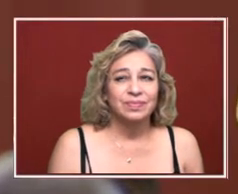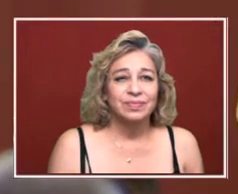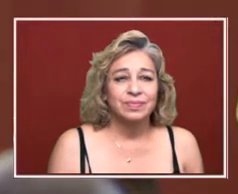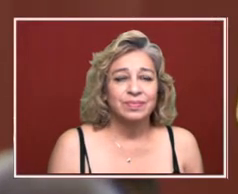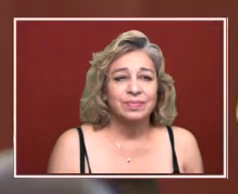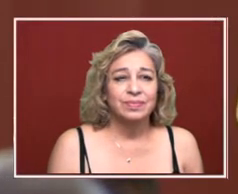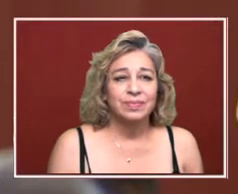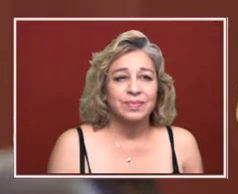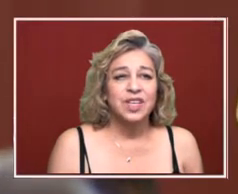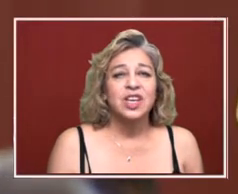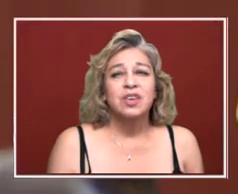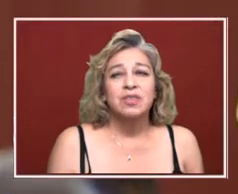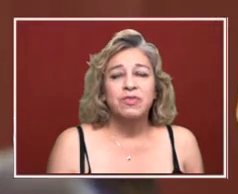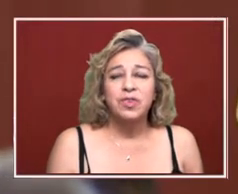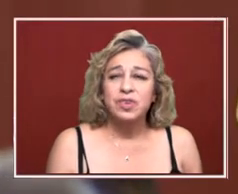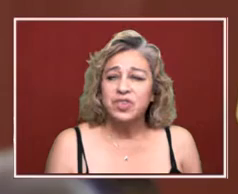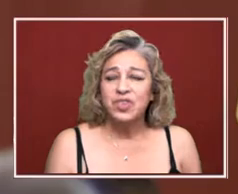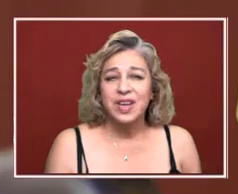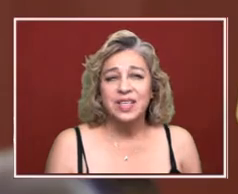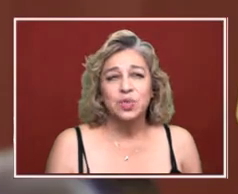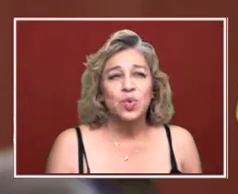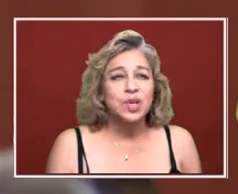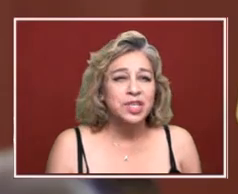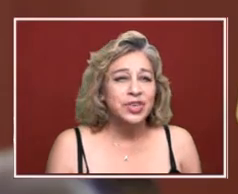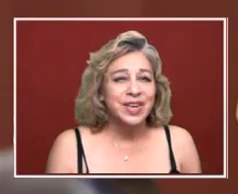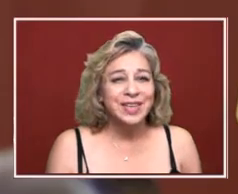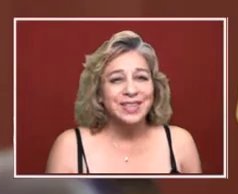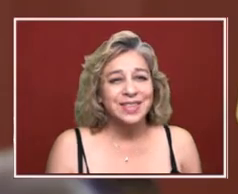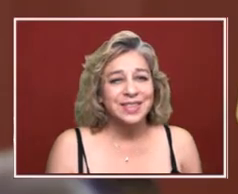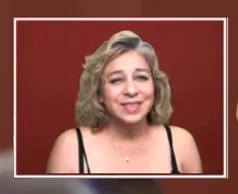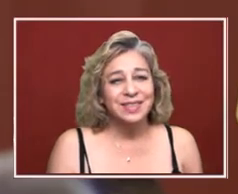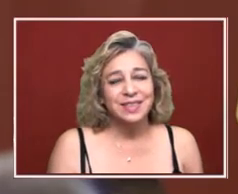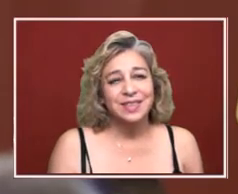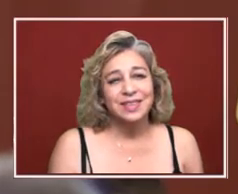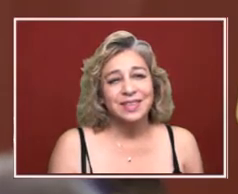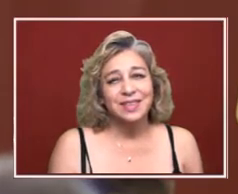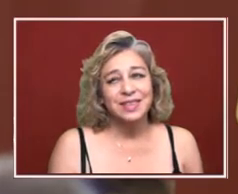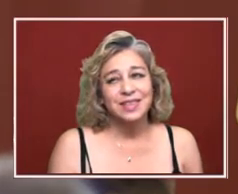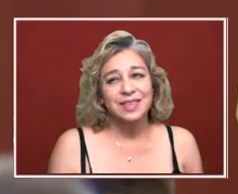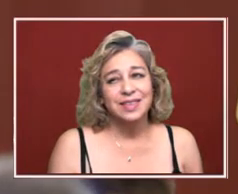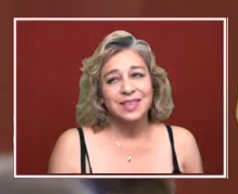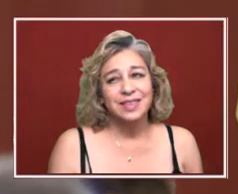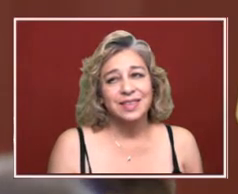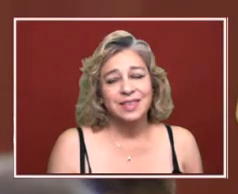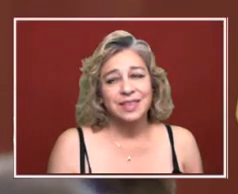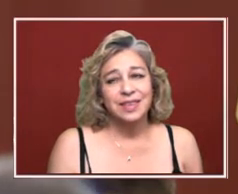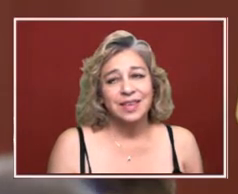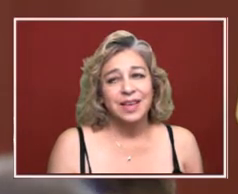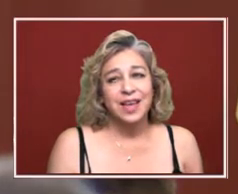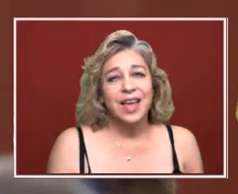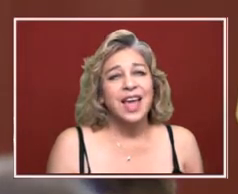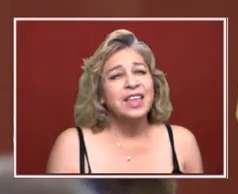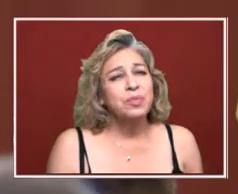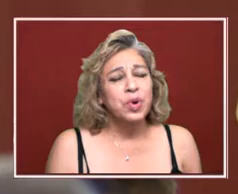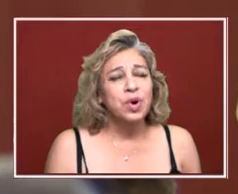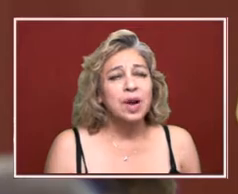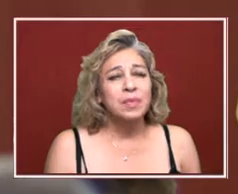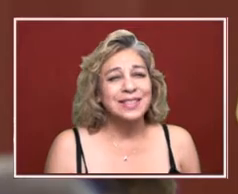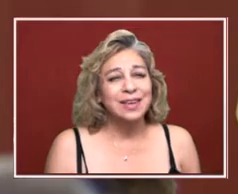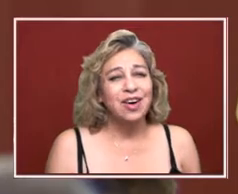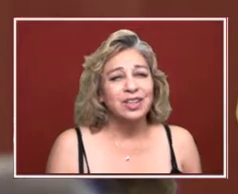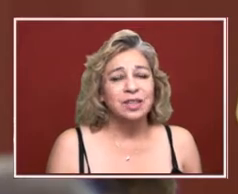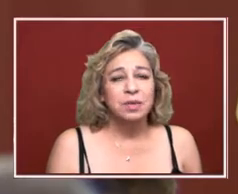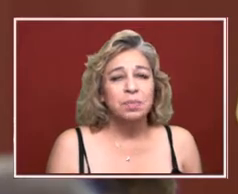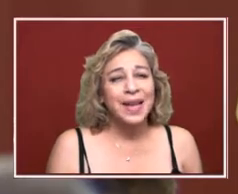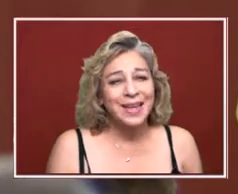frutales, maderables. Fruit trees, wood trees. Se llama el programa Sembrando Vida. And the program